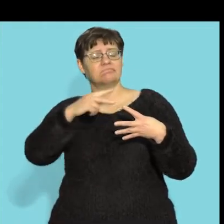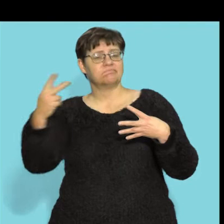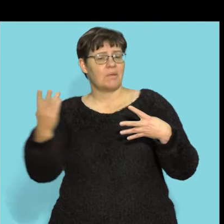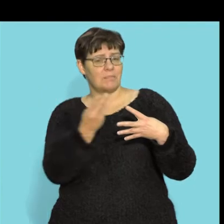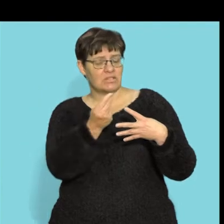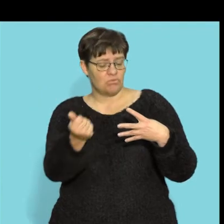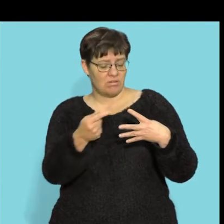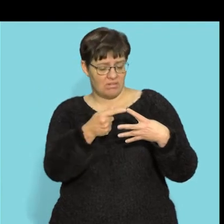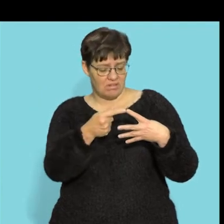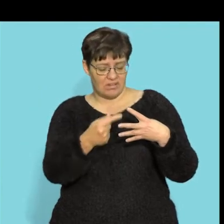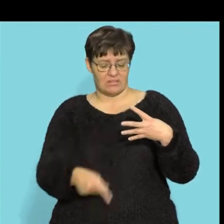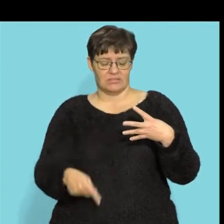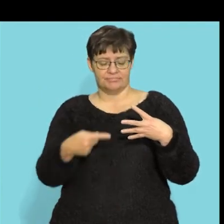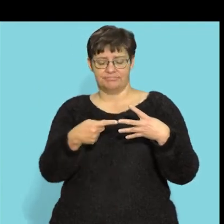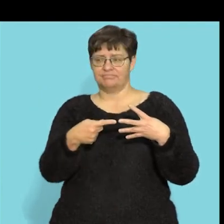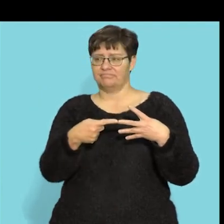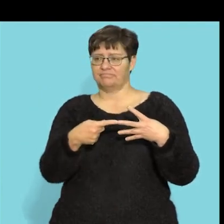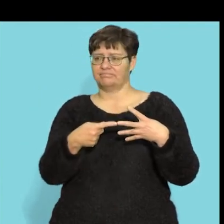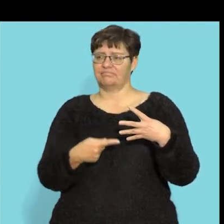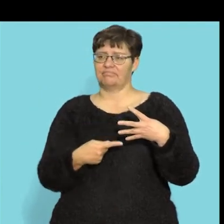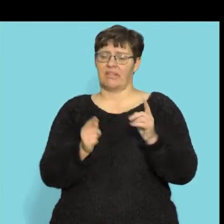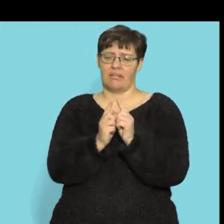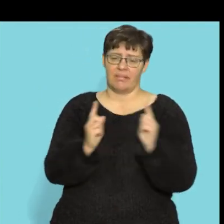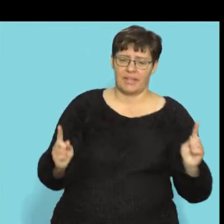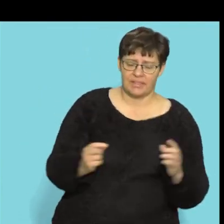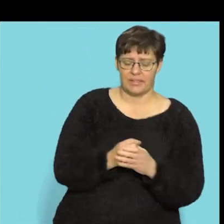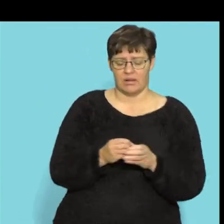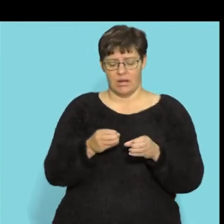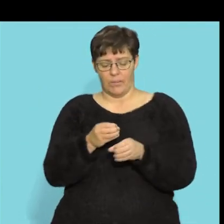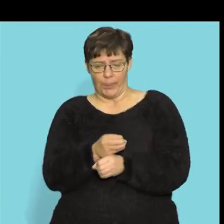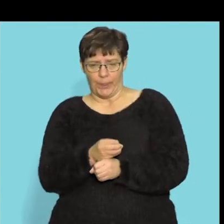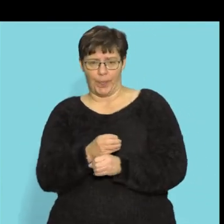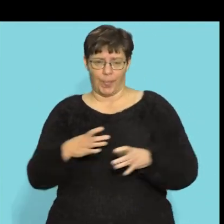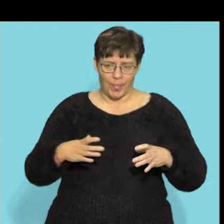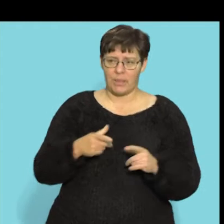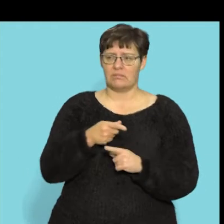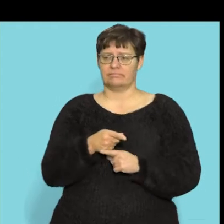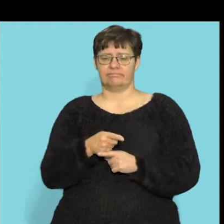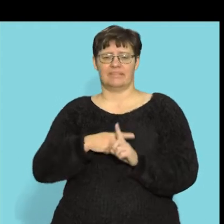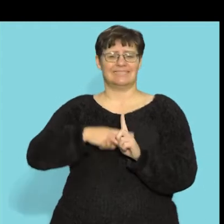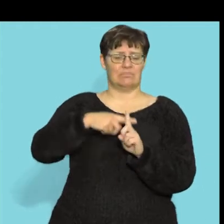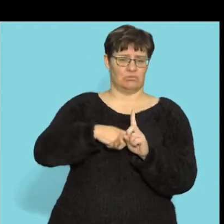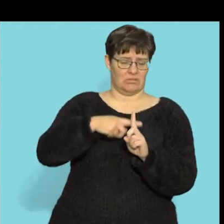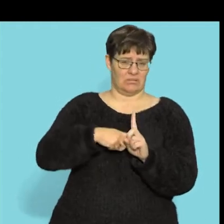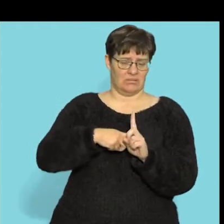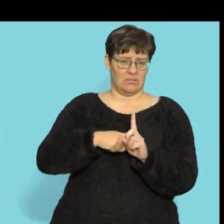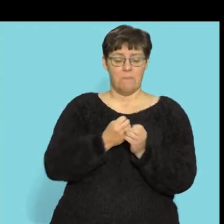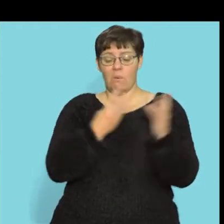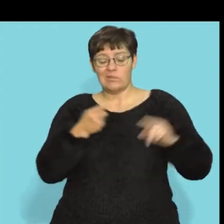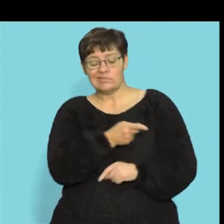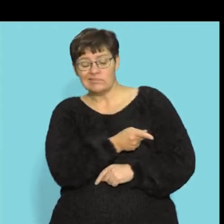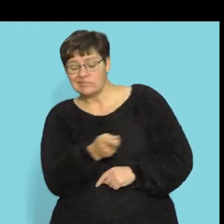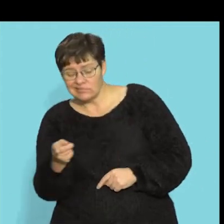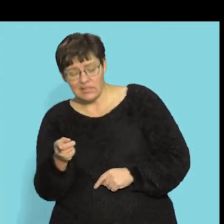and we said that these conducting materials in most cases are your metals, right? which is